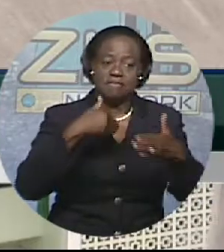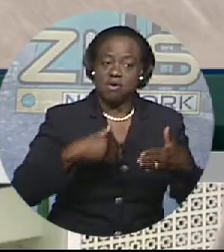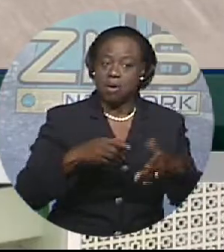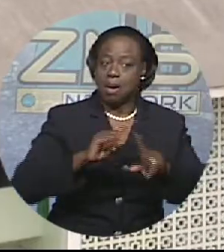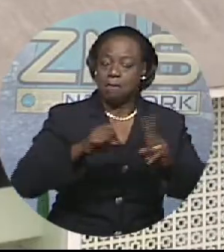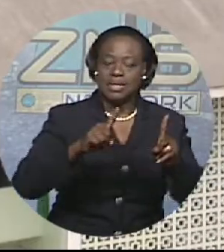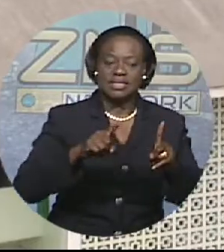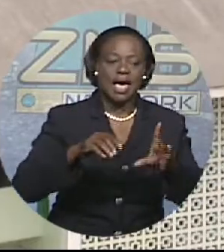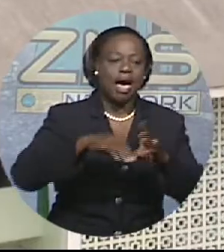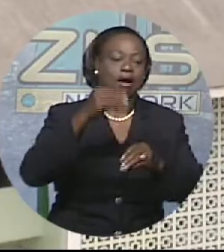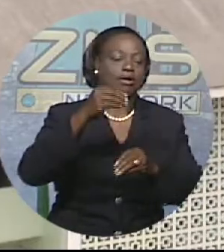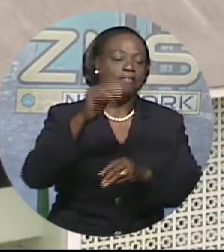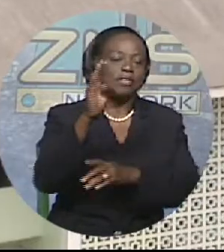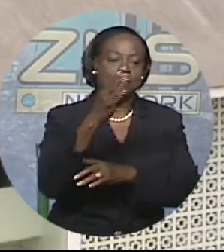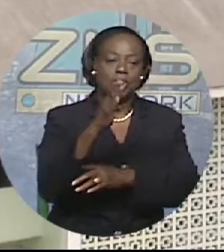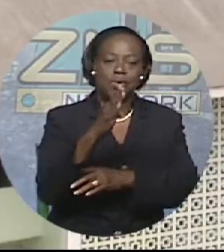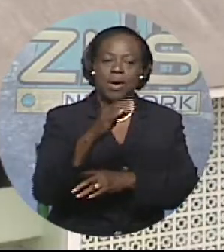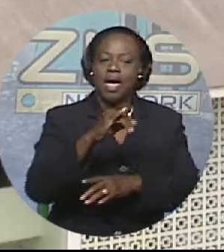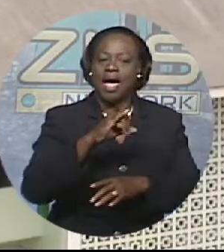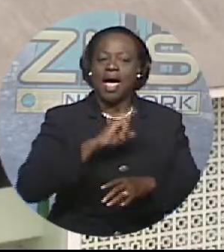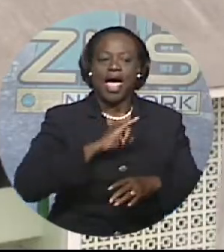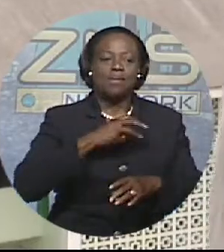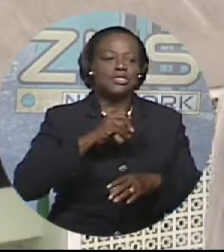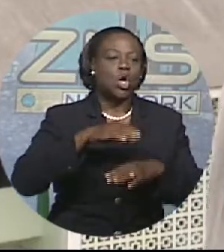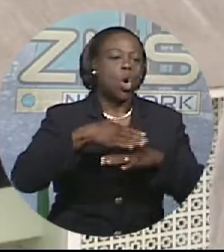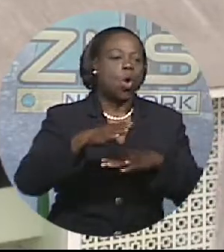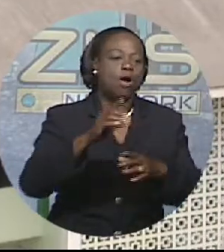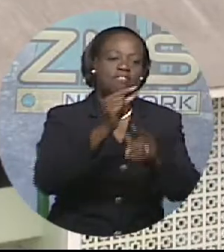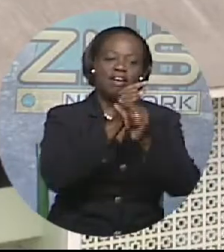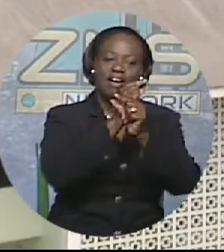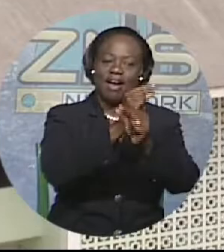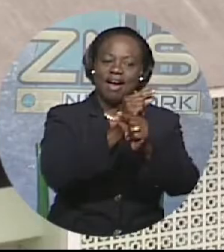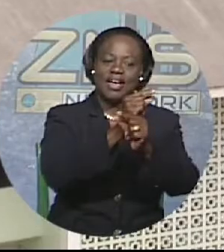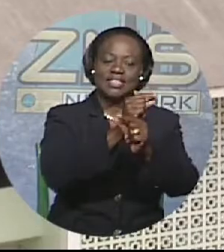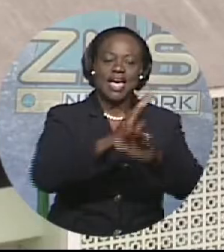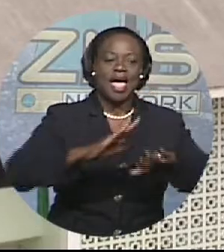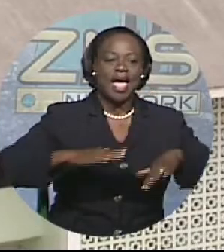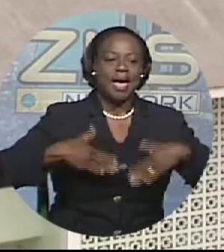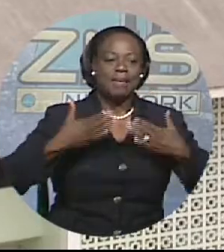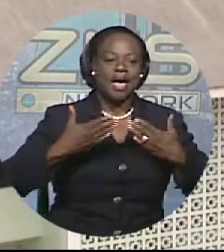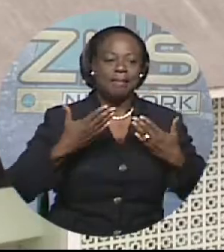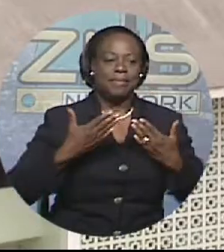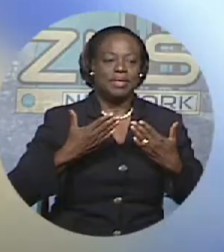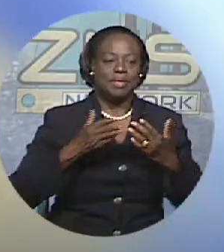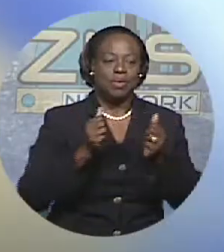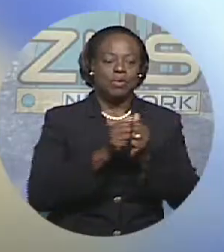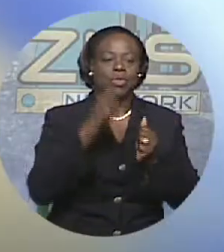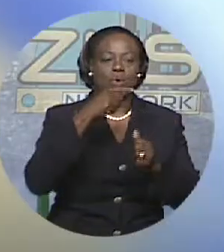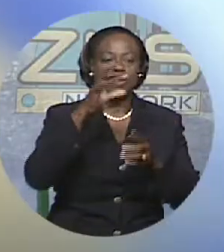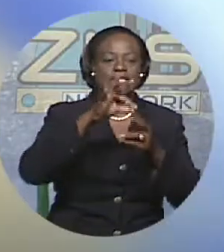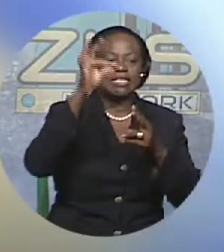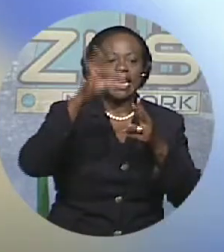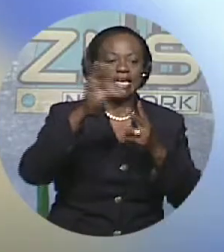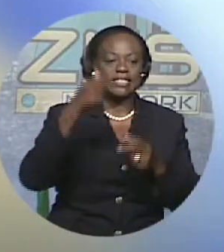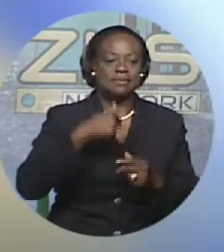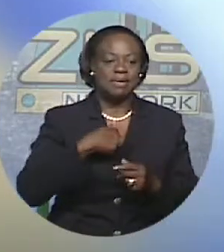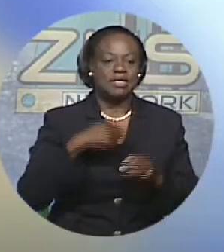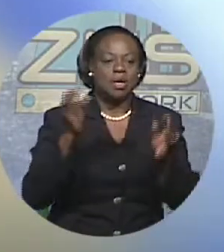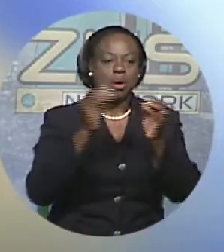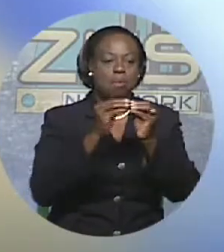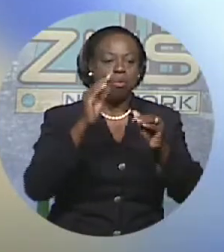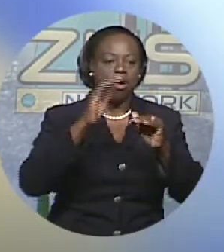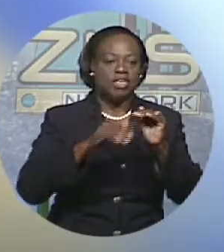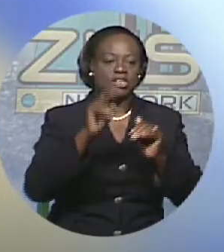blue, and I was caught completely off guard, but I'm happy with who selected me. It's been more than 2